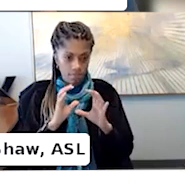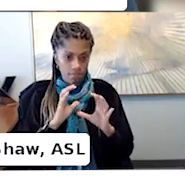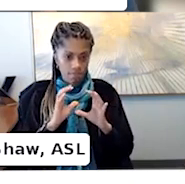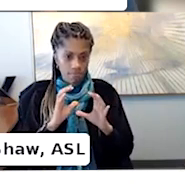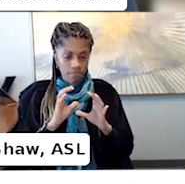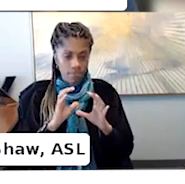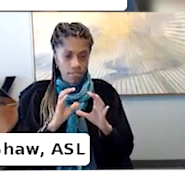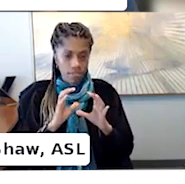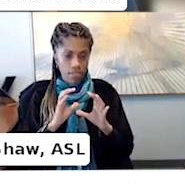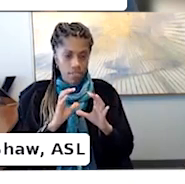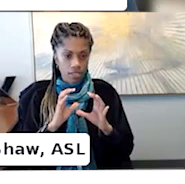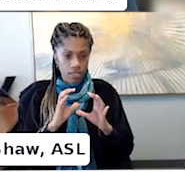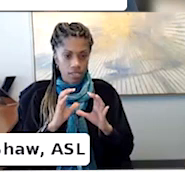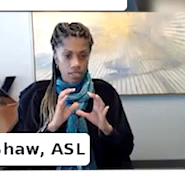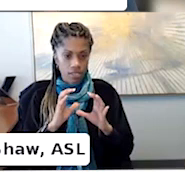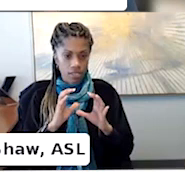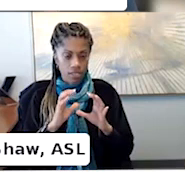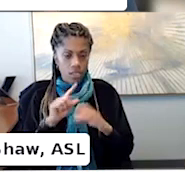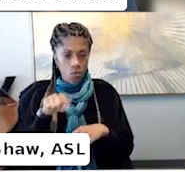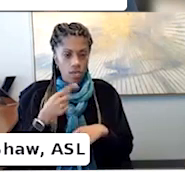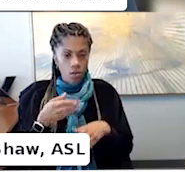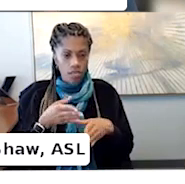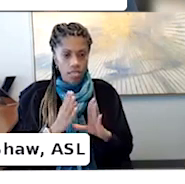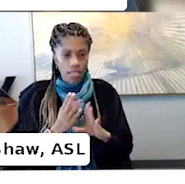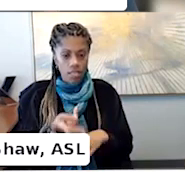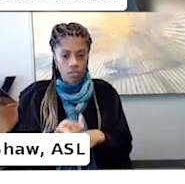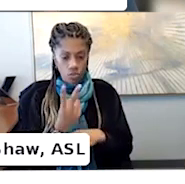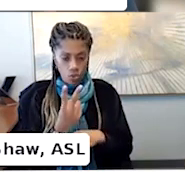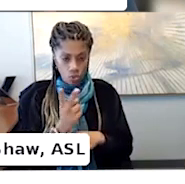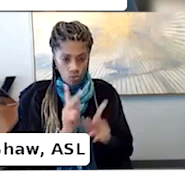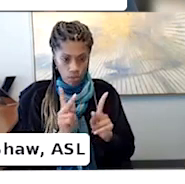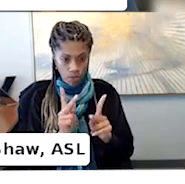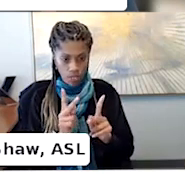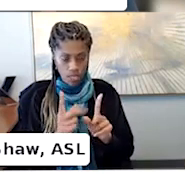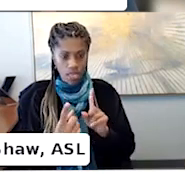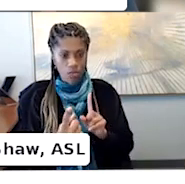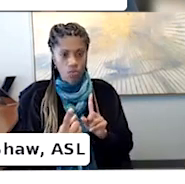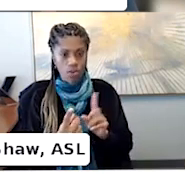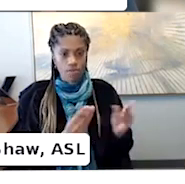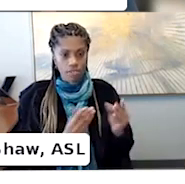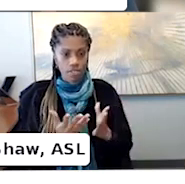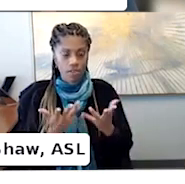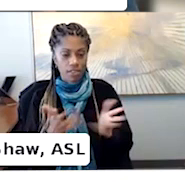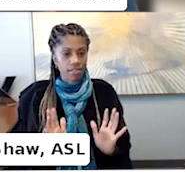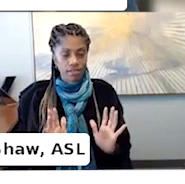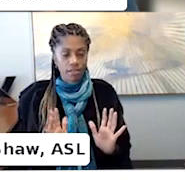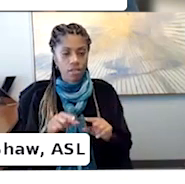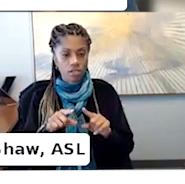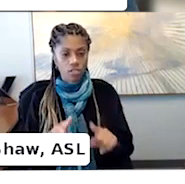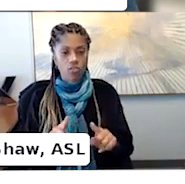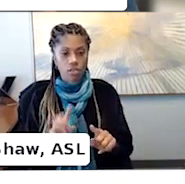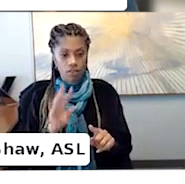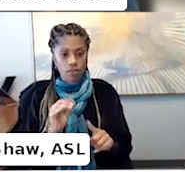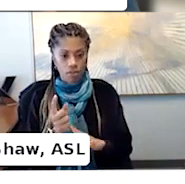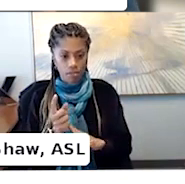two participants and a StoryCorps facilitator to be in that space at that time